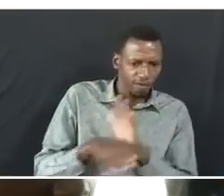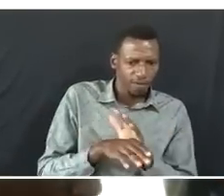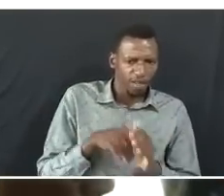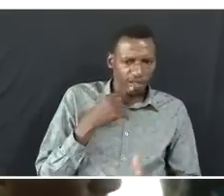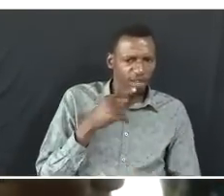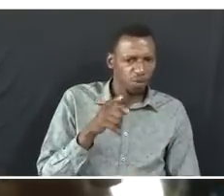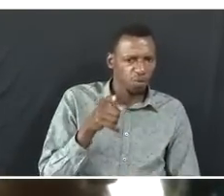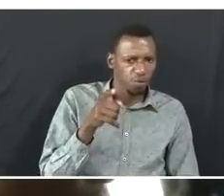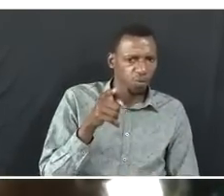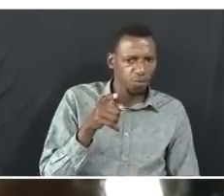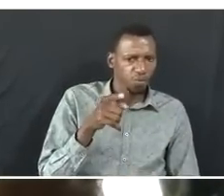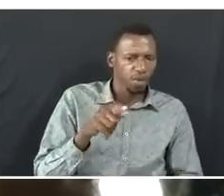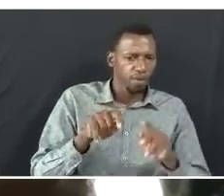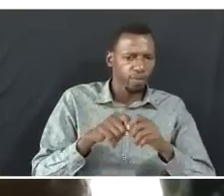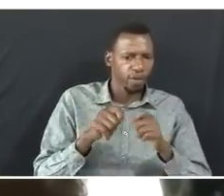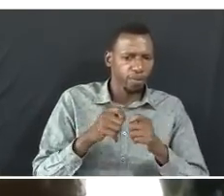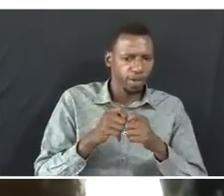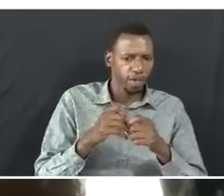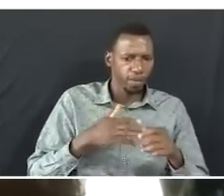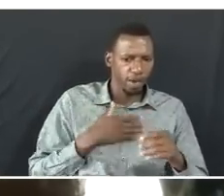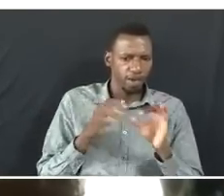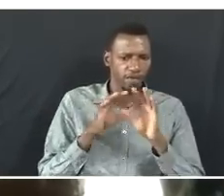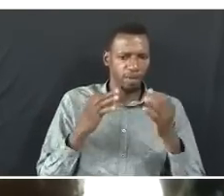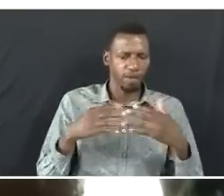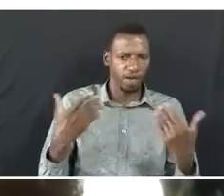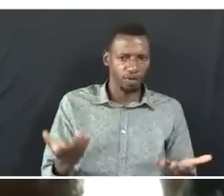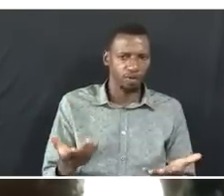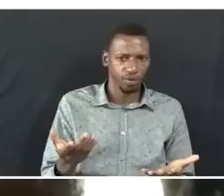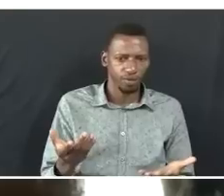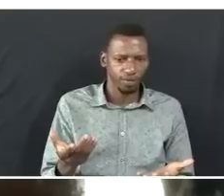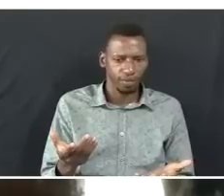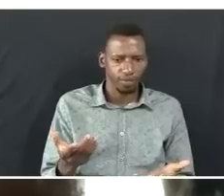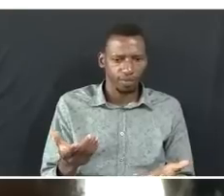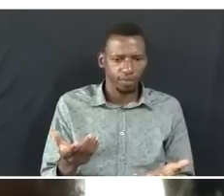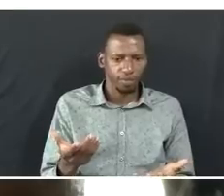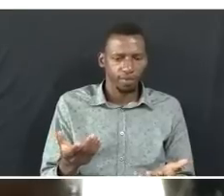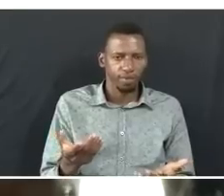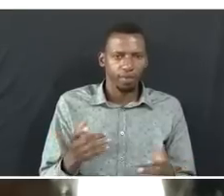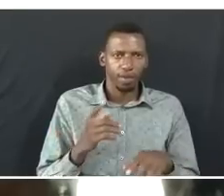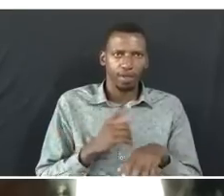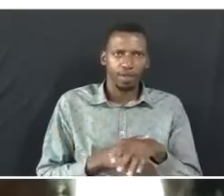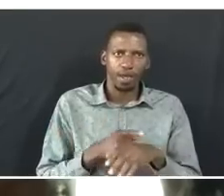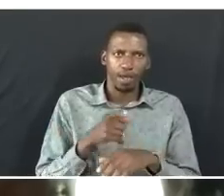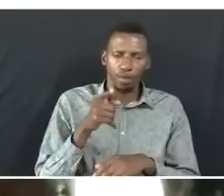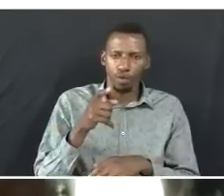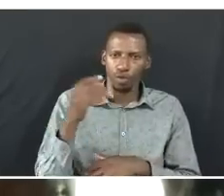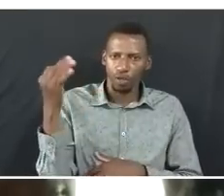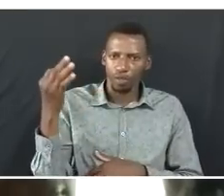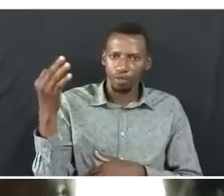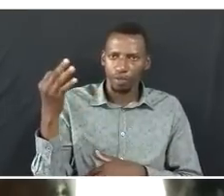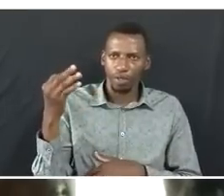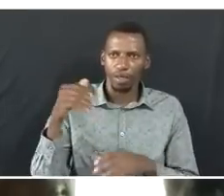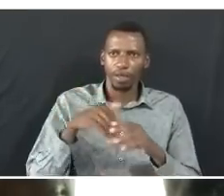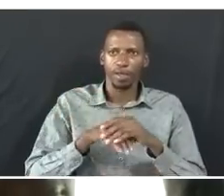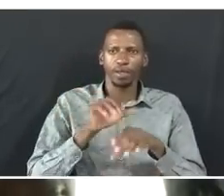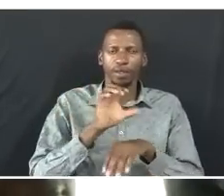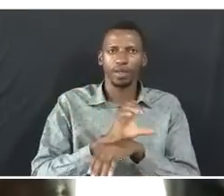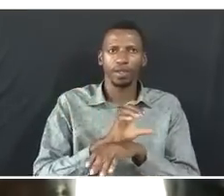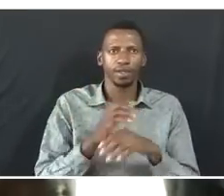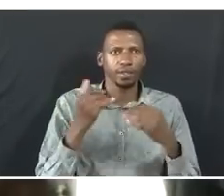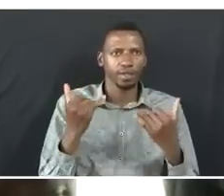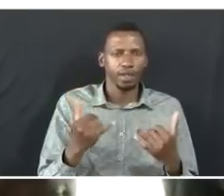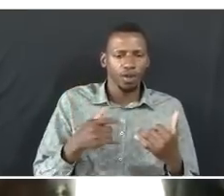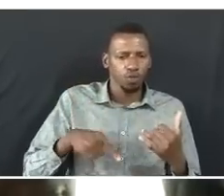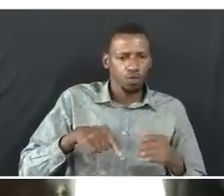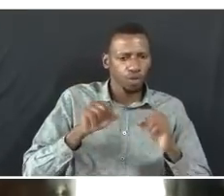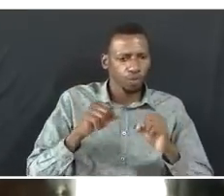you're actually breaking away families. And speaking to a congregation right now in the city, what shall we